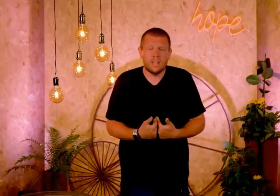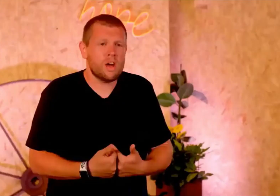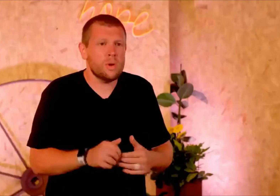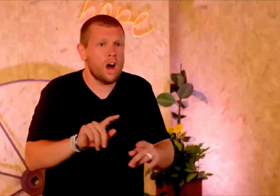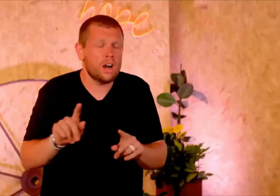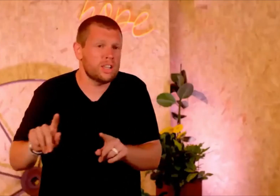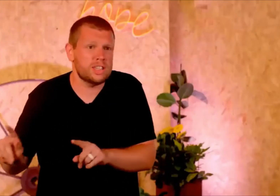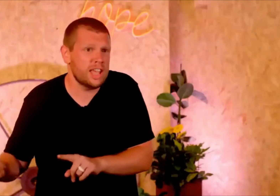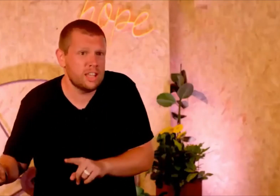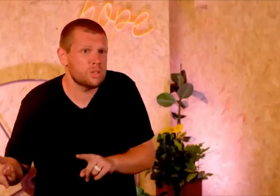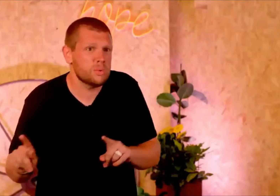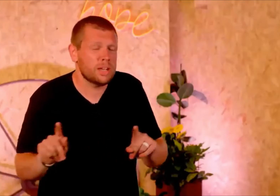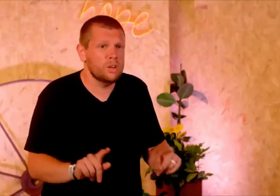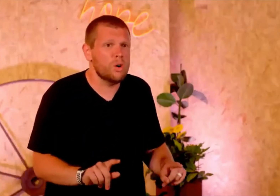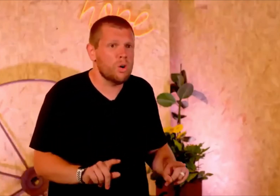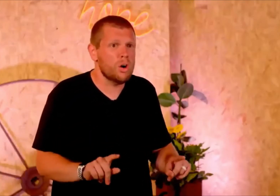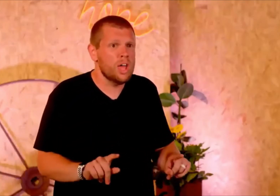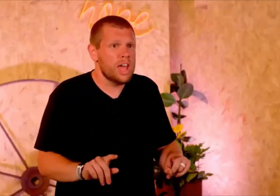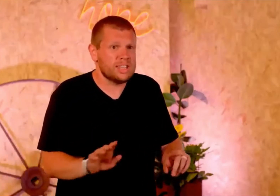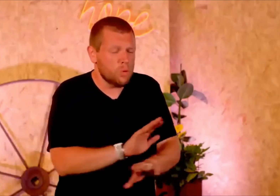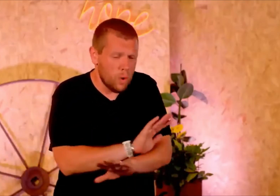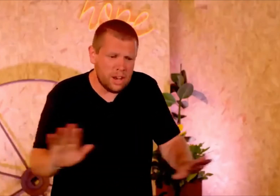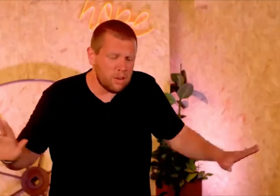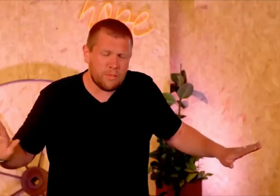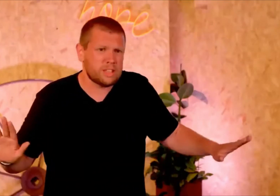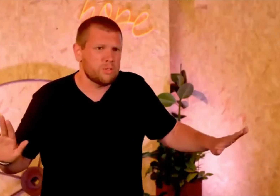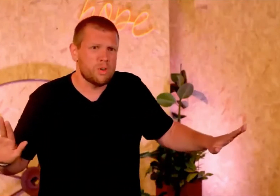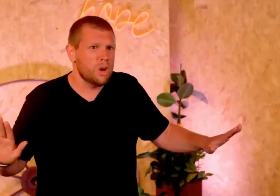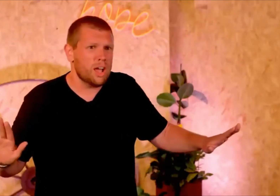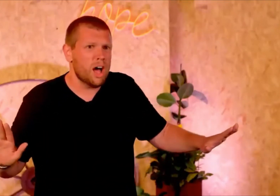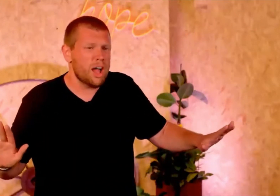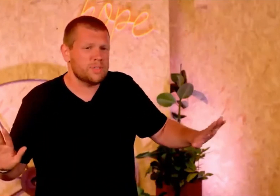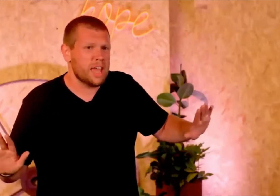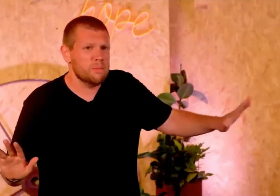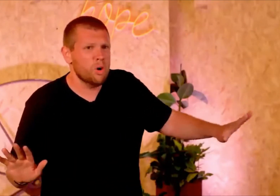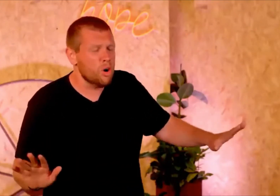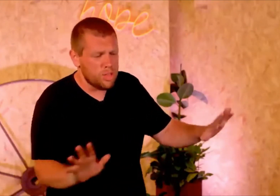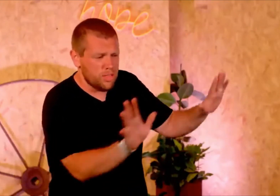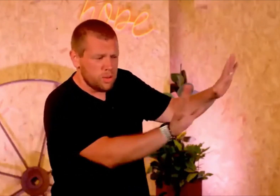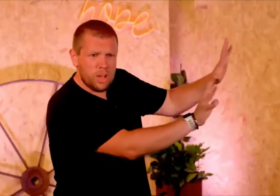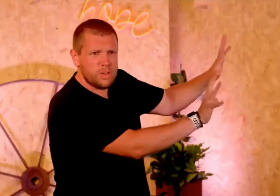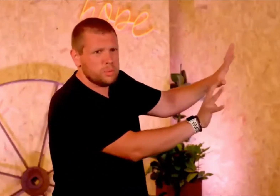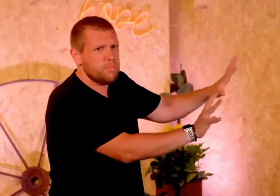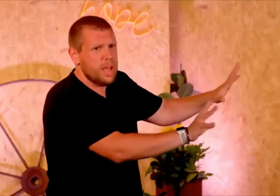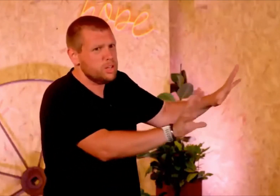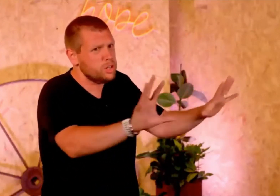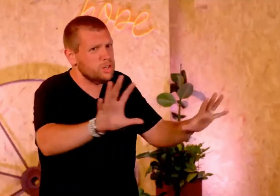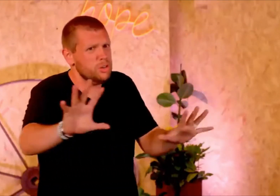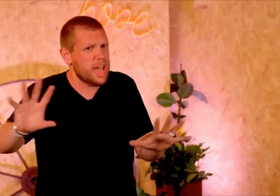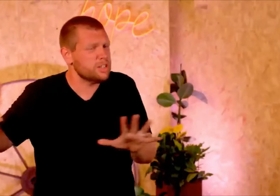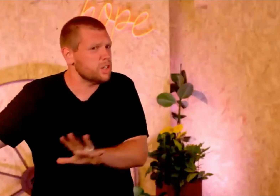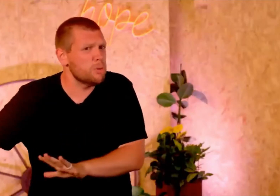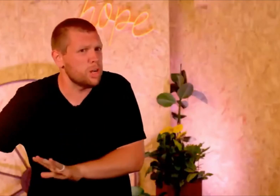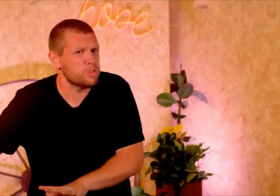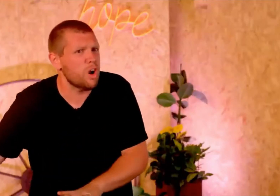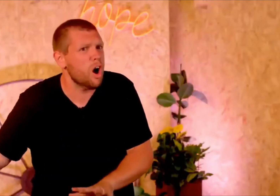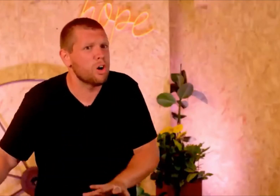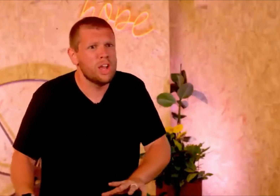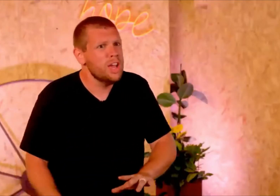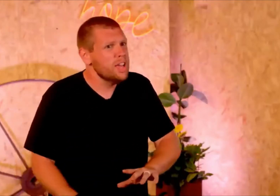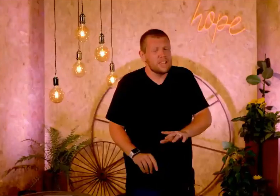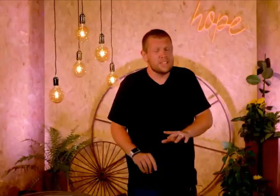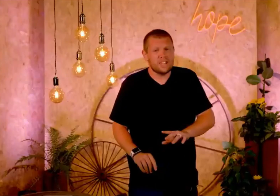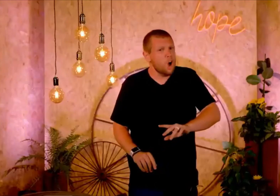that we can't continue to ignore is that we're not fit to rule our lives any more than those others we've mentioned who get so much